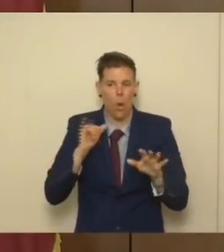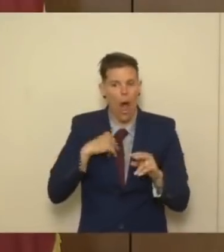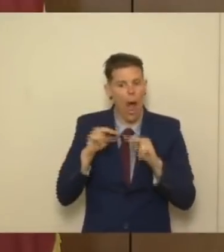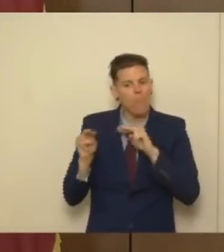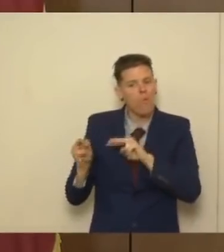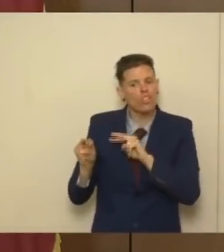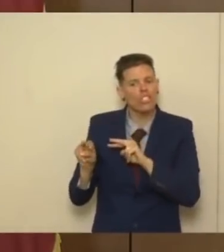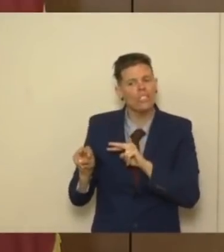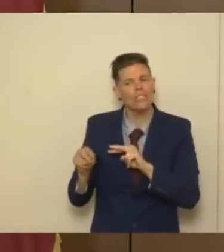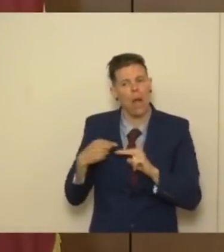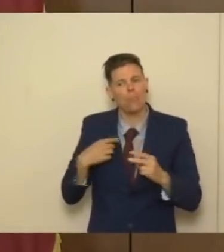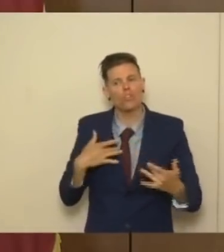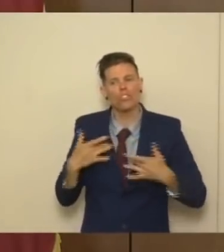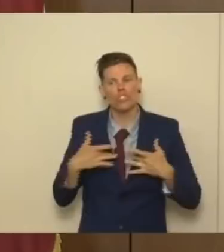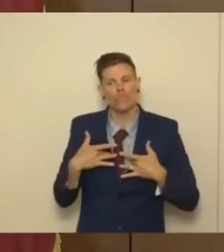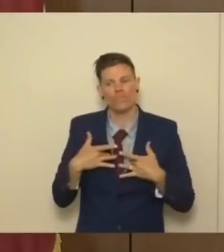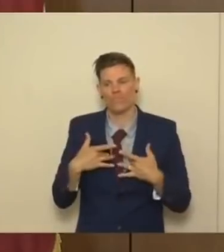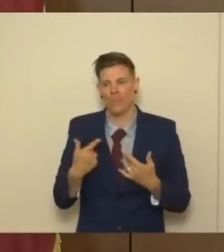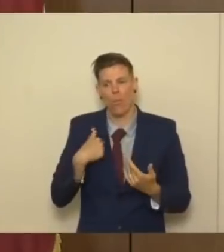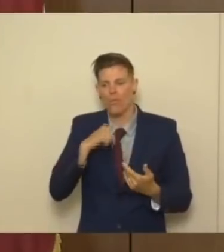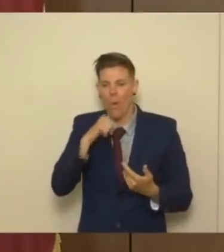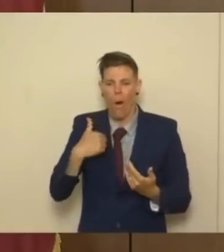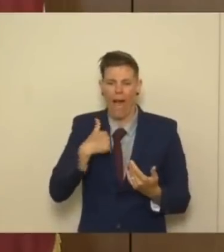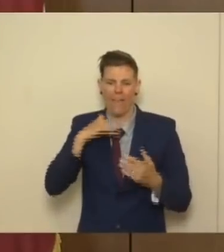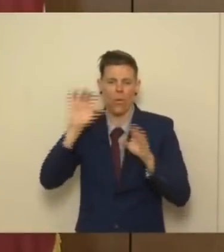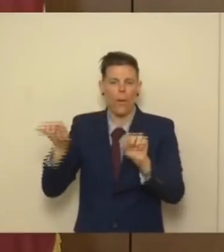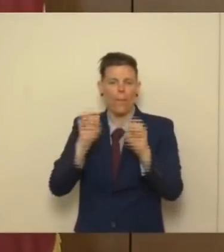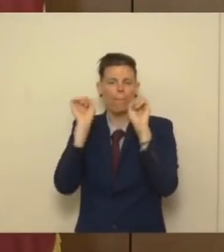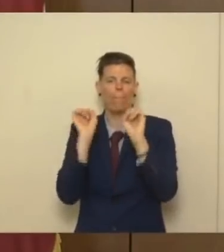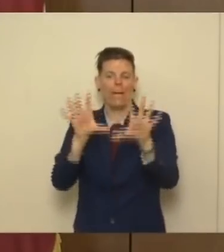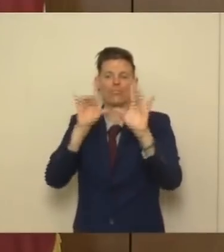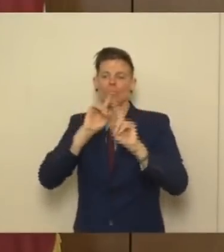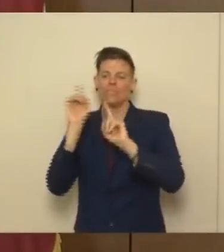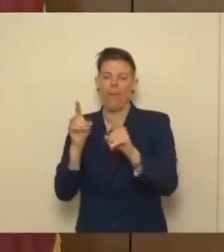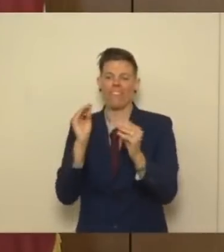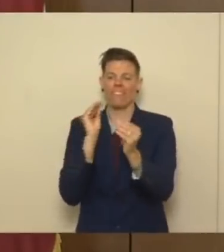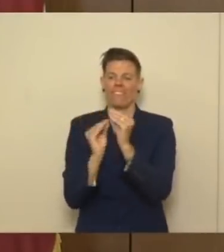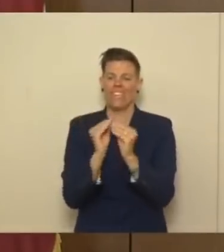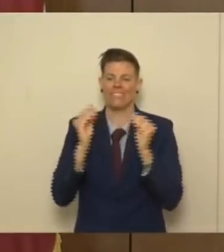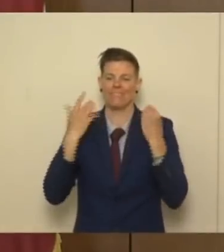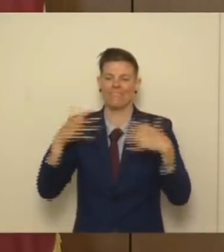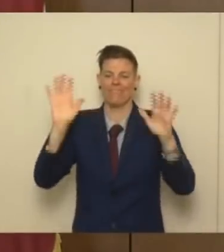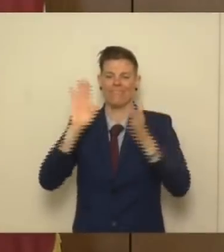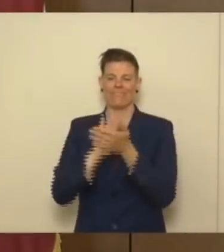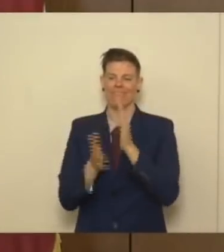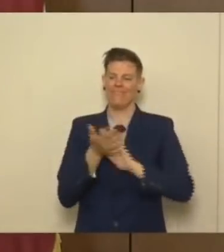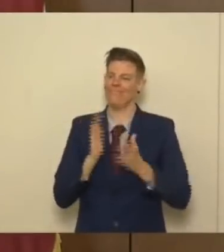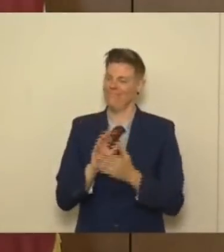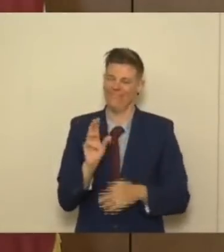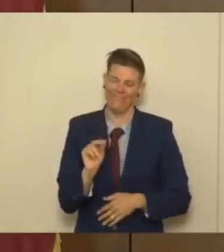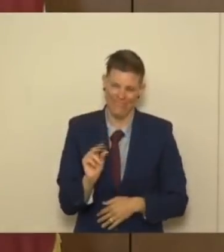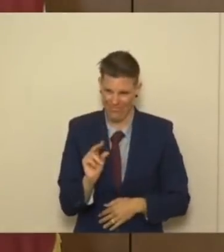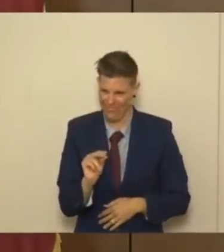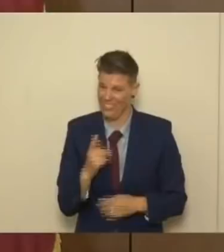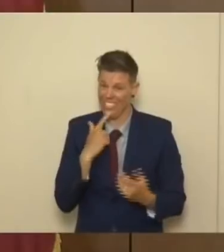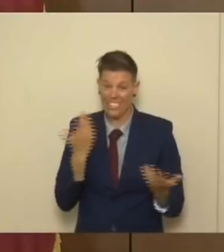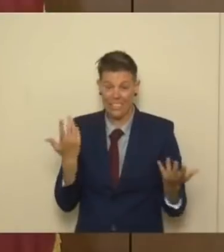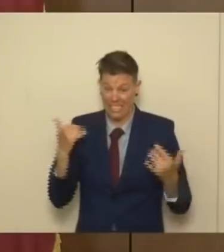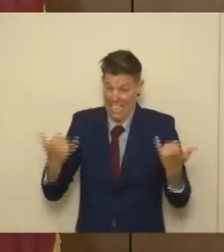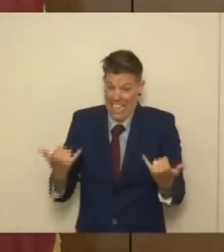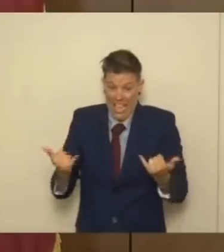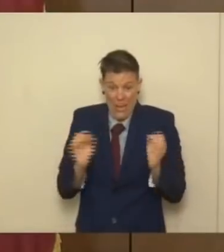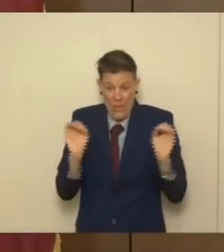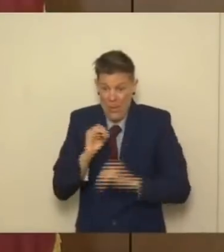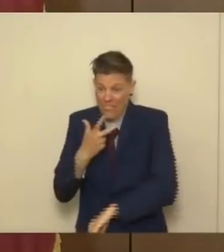answer. Without a vaccine, we can continue to do those strategies. Everyone wears masks, everyone has gloves, we continue to do the